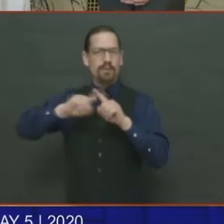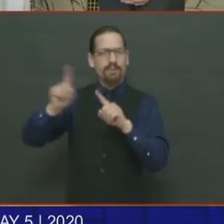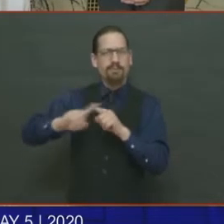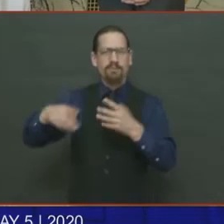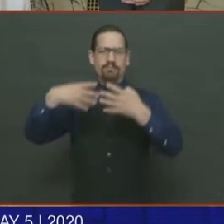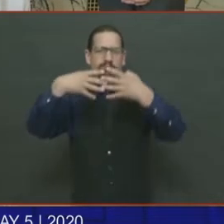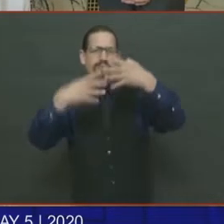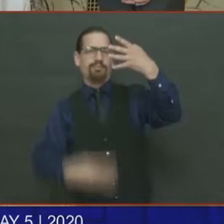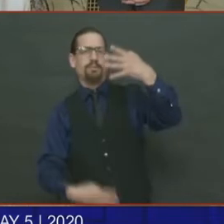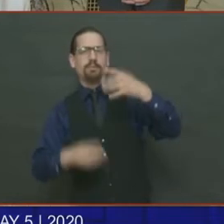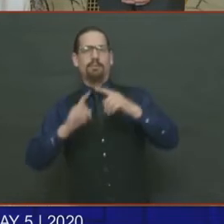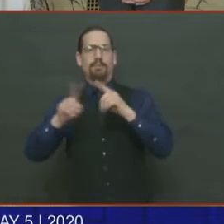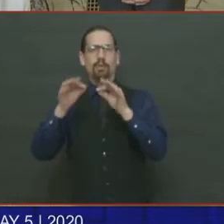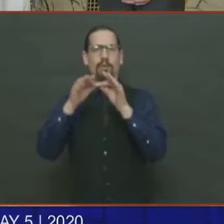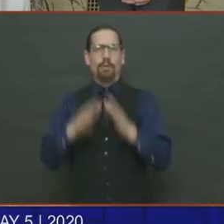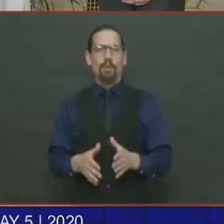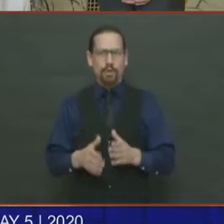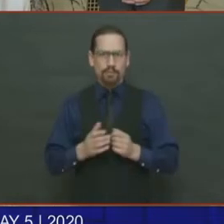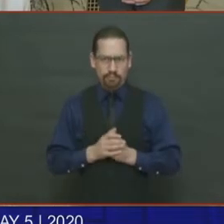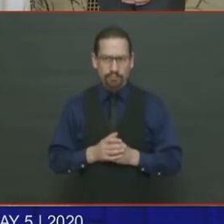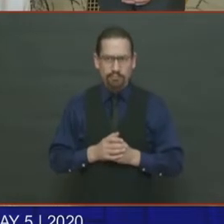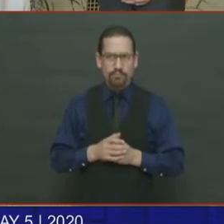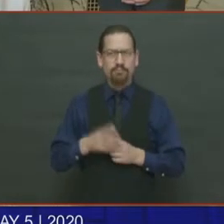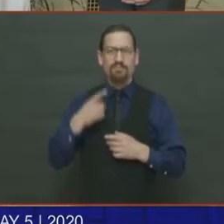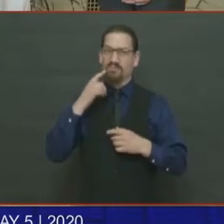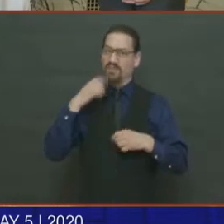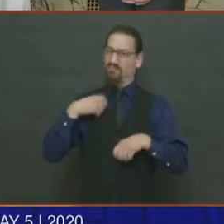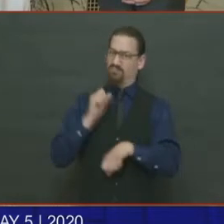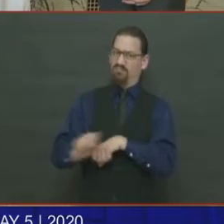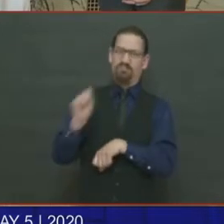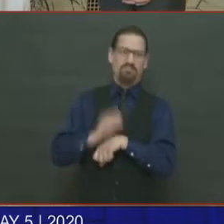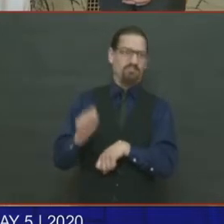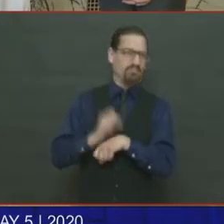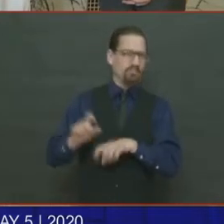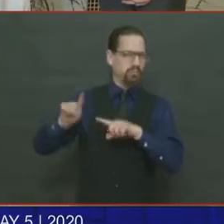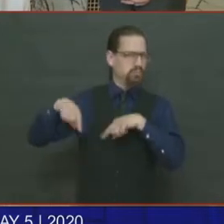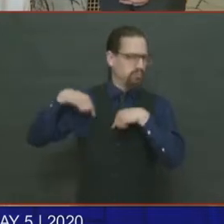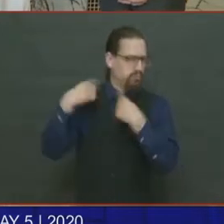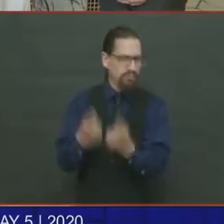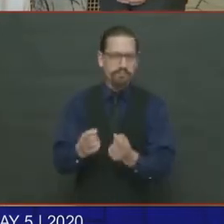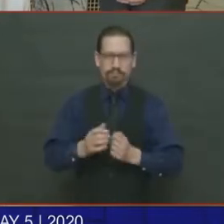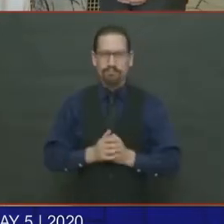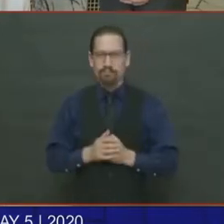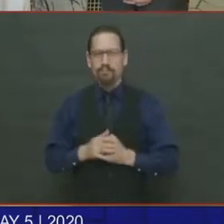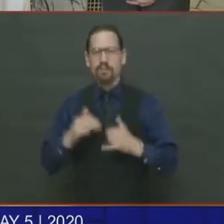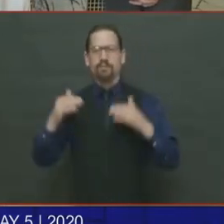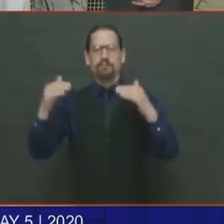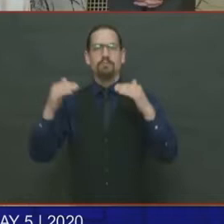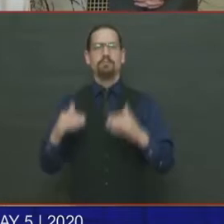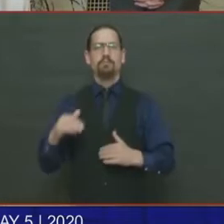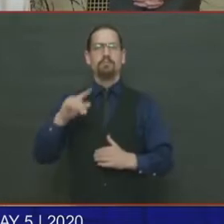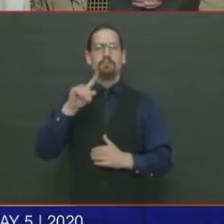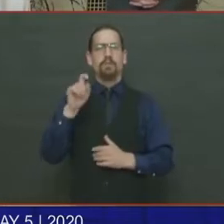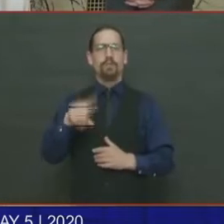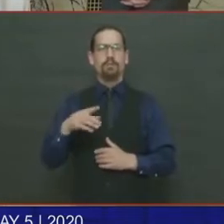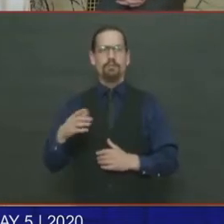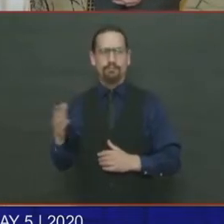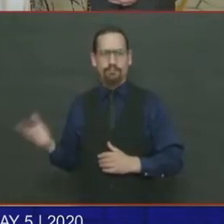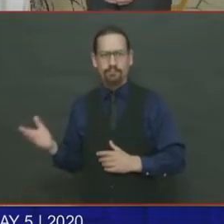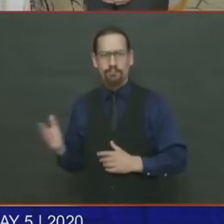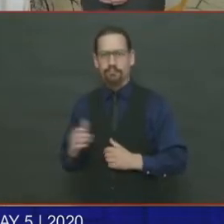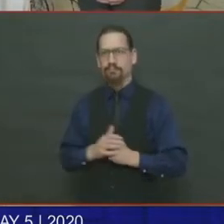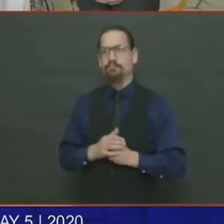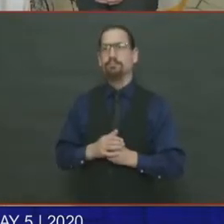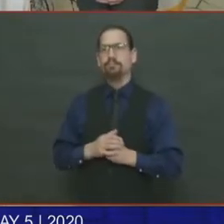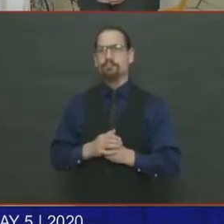moving and working very hard towards. Our next question is from Alexander Leslie of WPRI Channel 12. What is